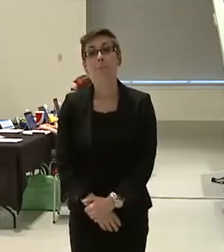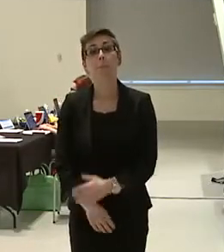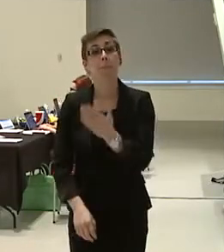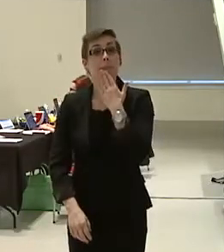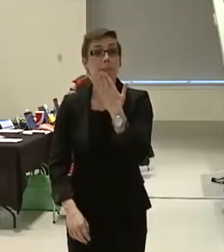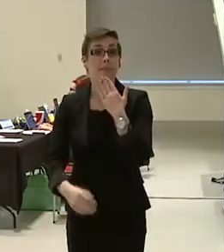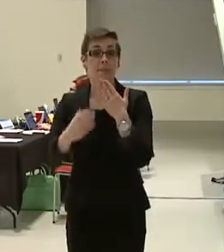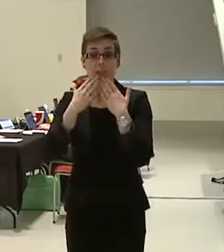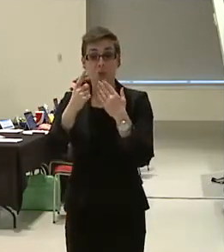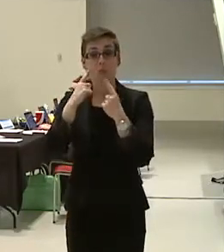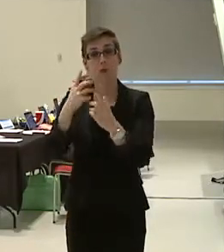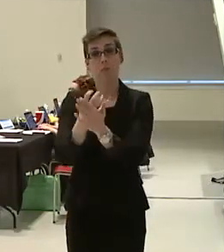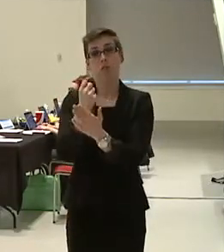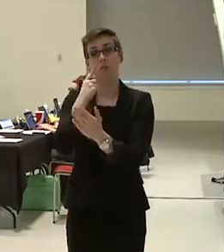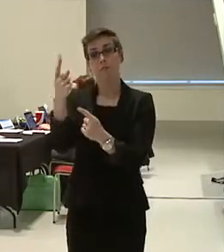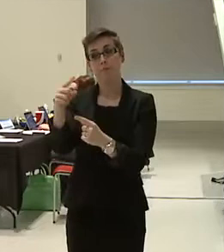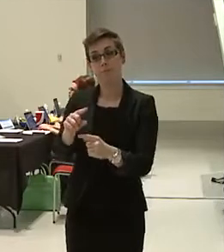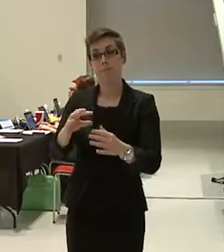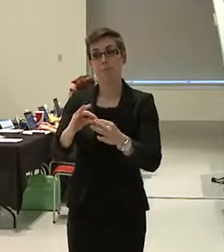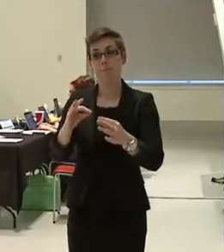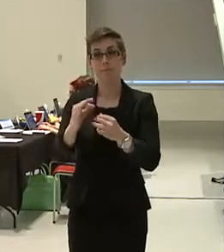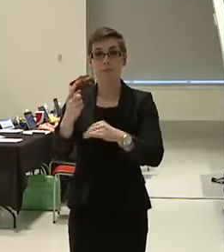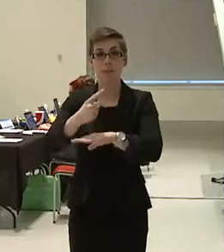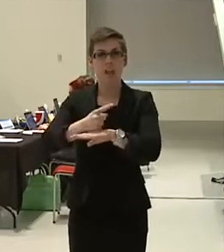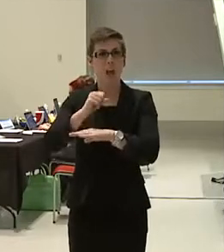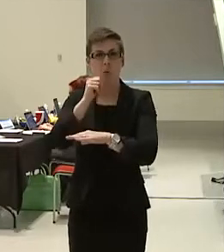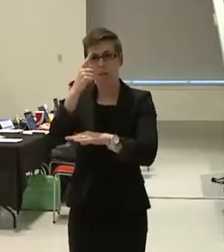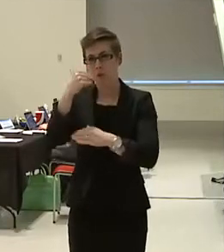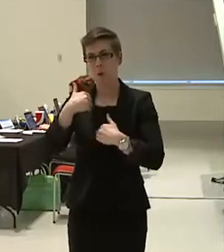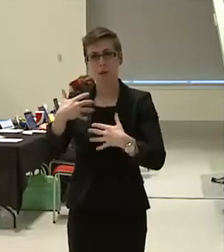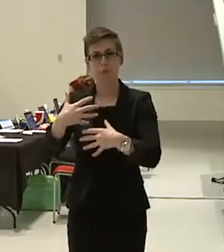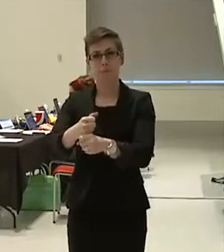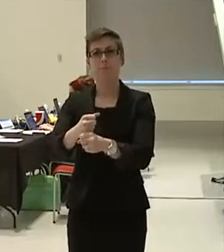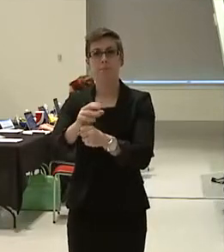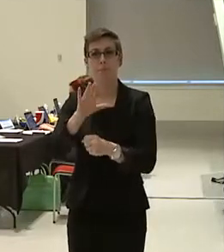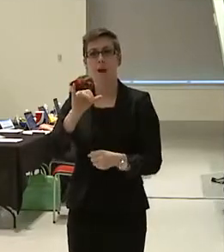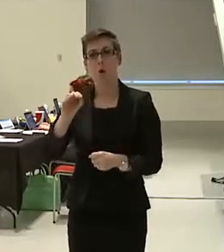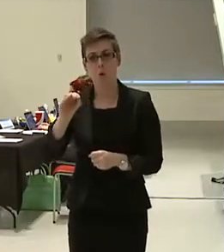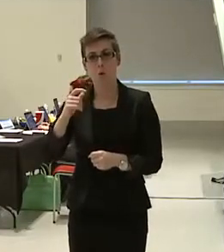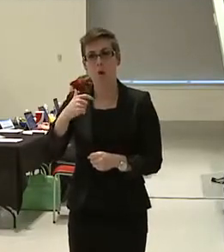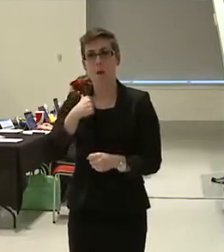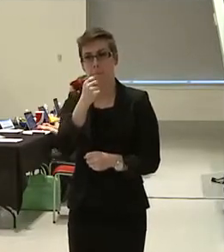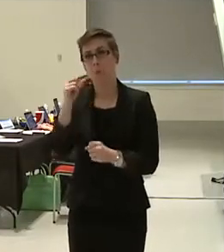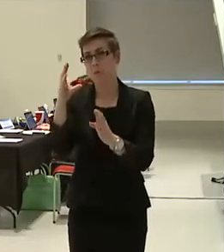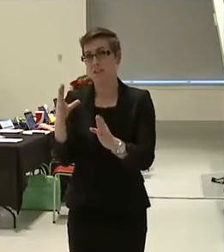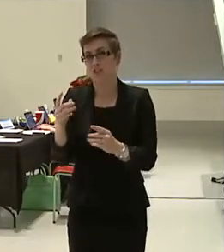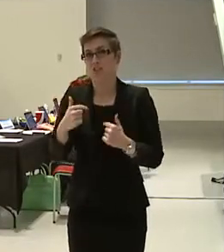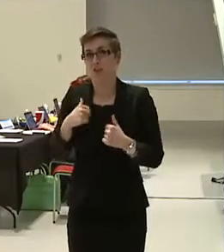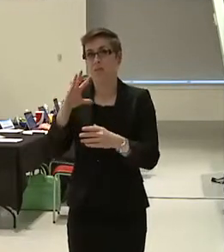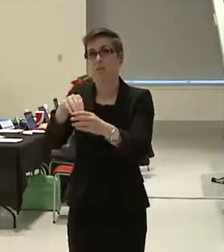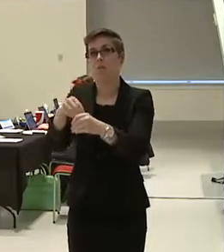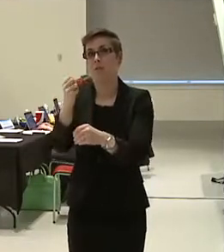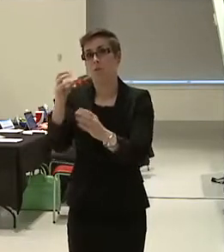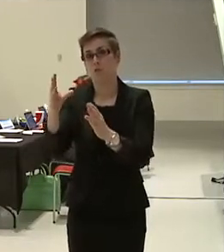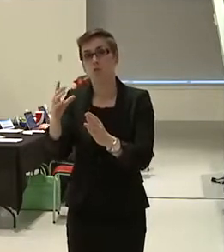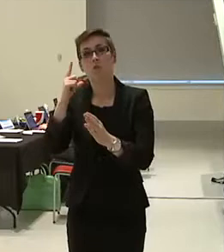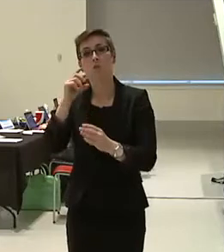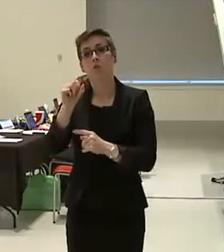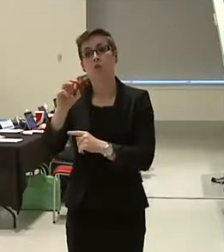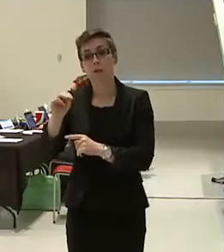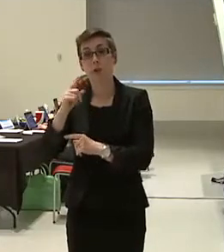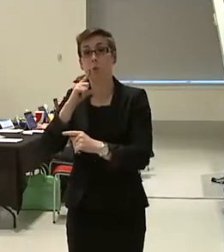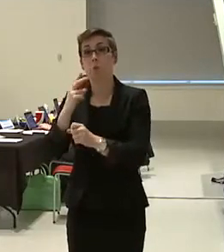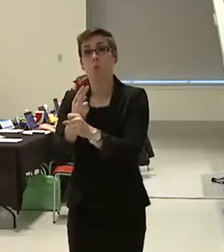you for the opportunity to speak today. And I don't think you have my bio. I'm a protester, and I'm one of the protesters who use social media to mobilize